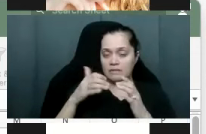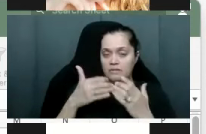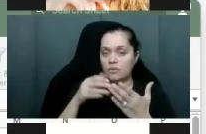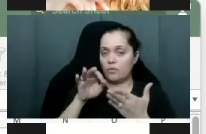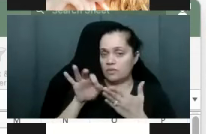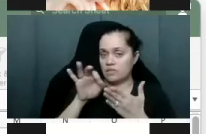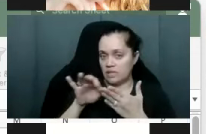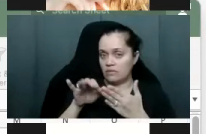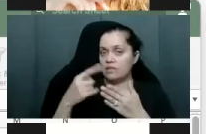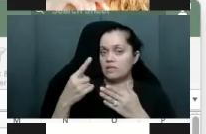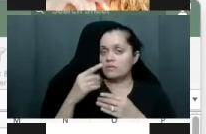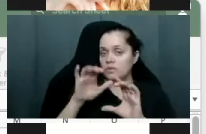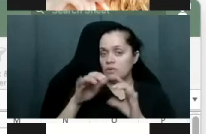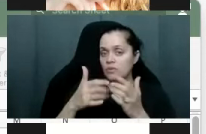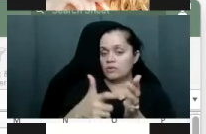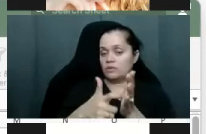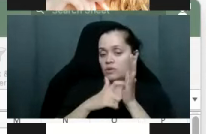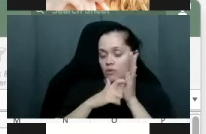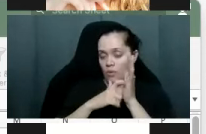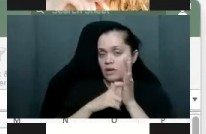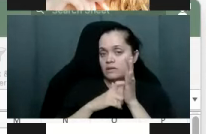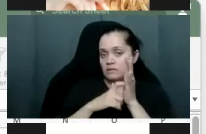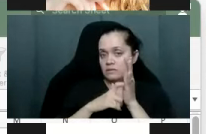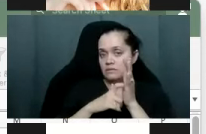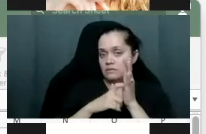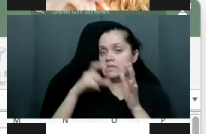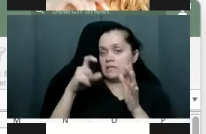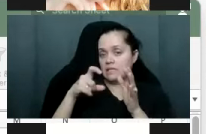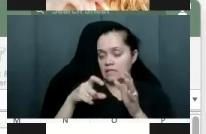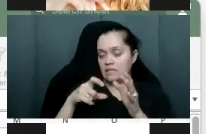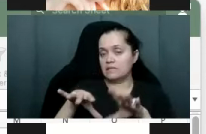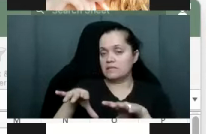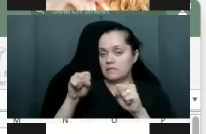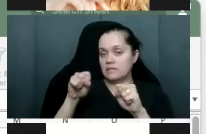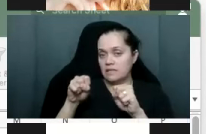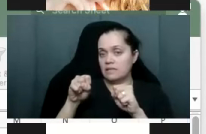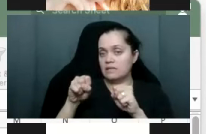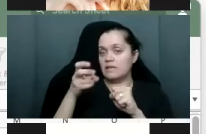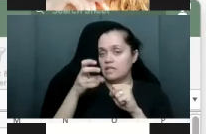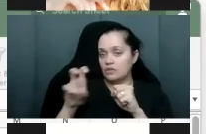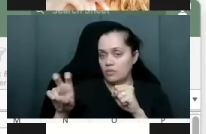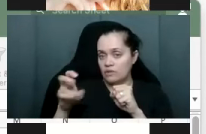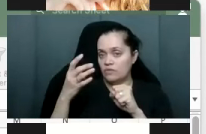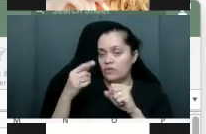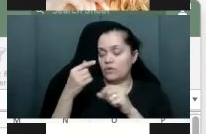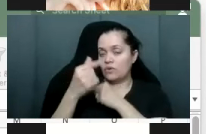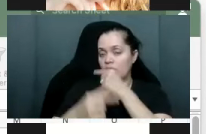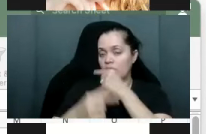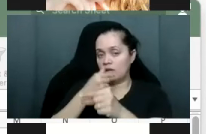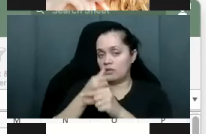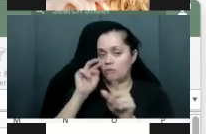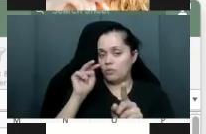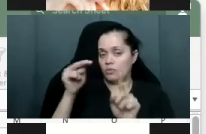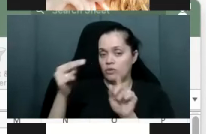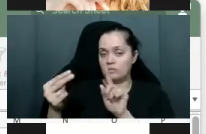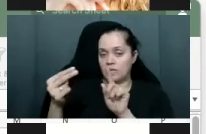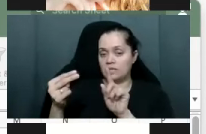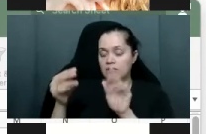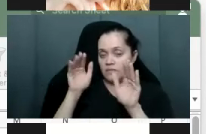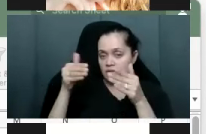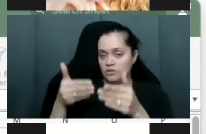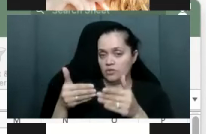as one of the courses needed to get that global perspectives